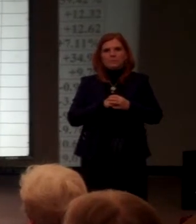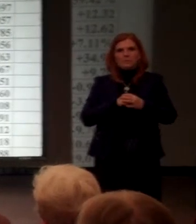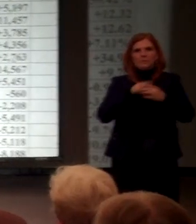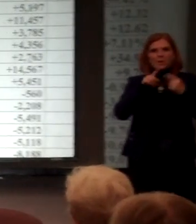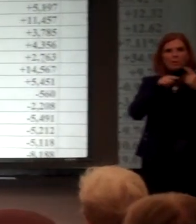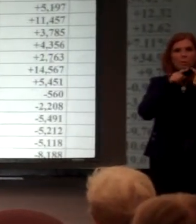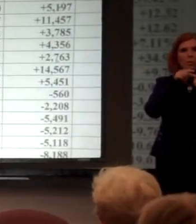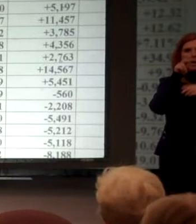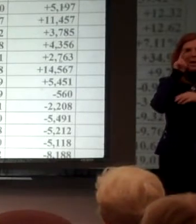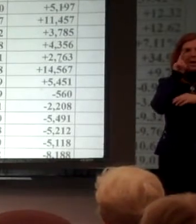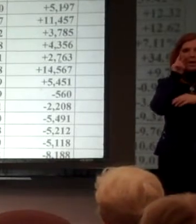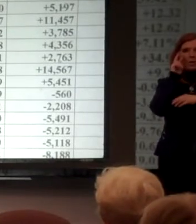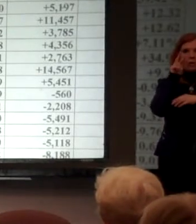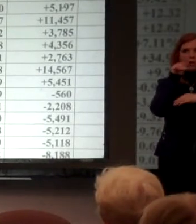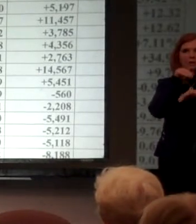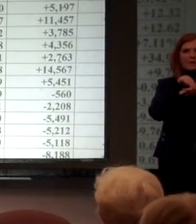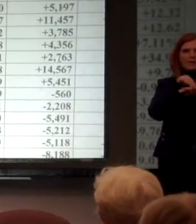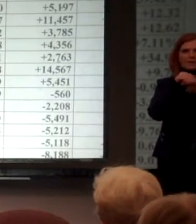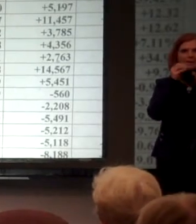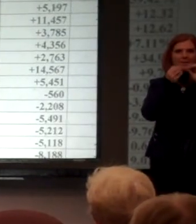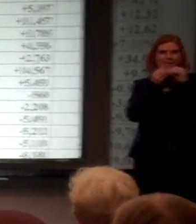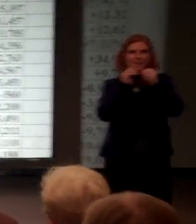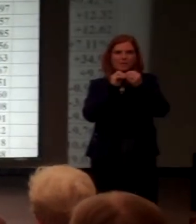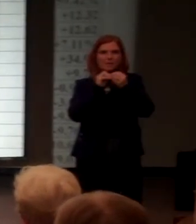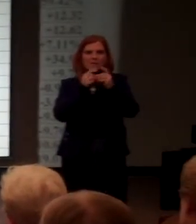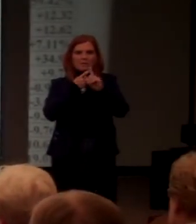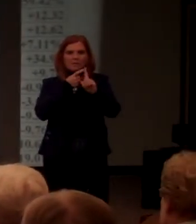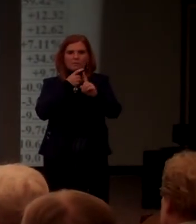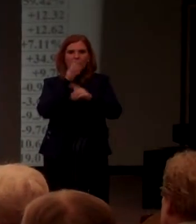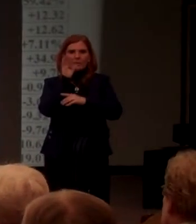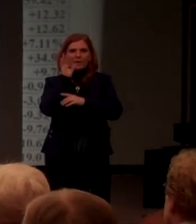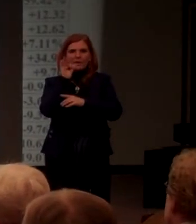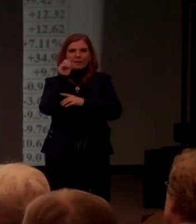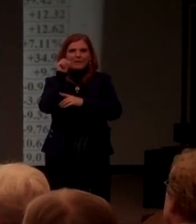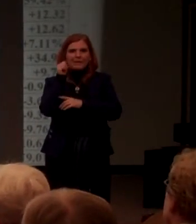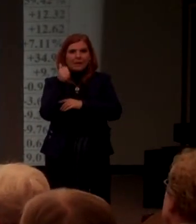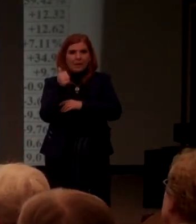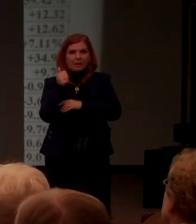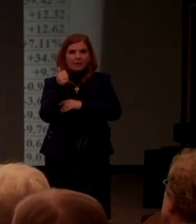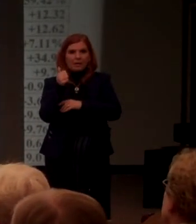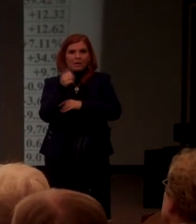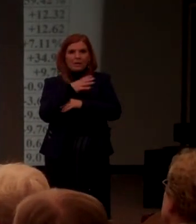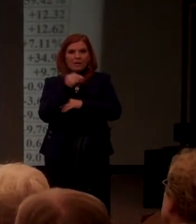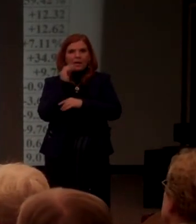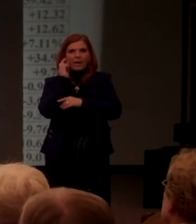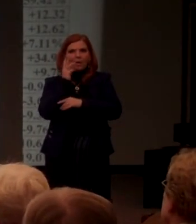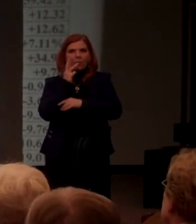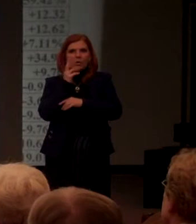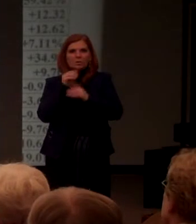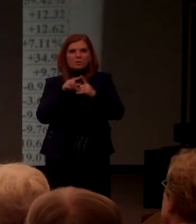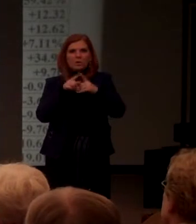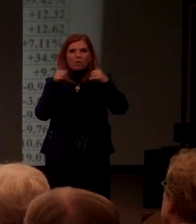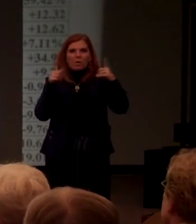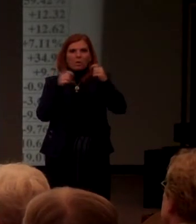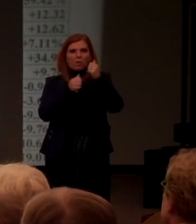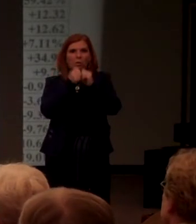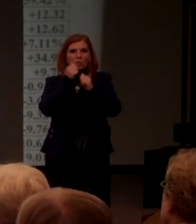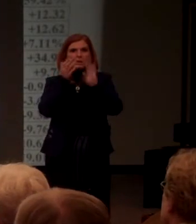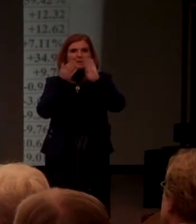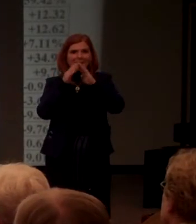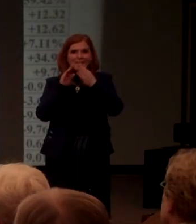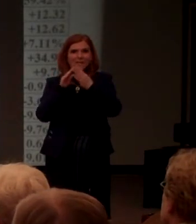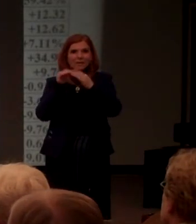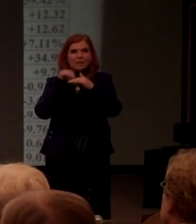when I looked at the statistics from 1910, and Wheeling's still the largest